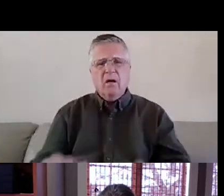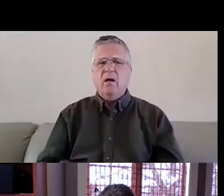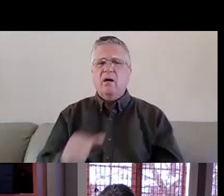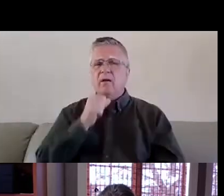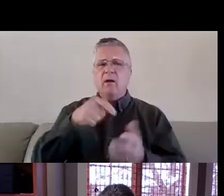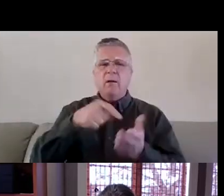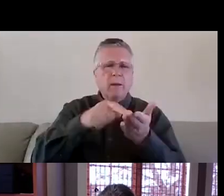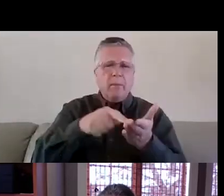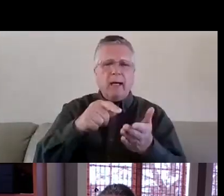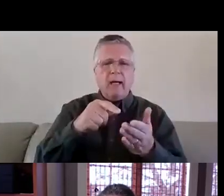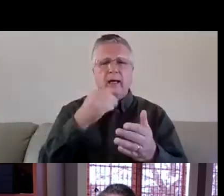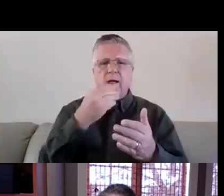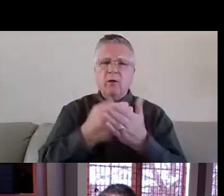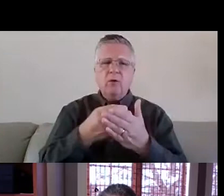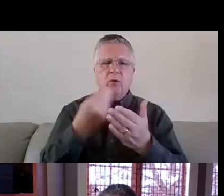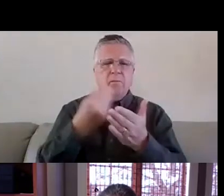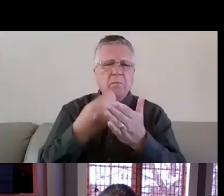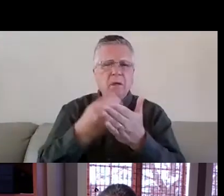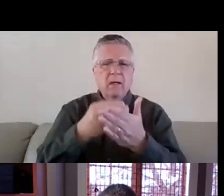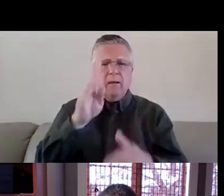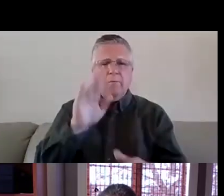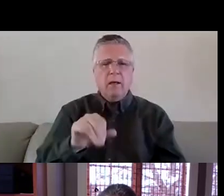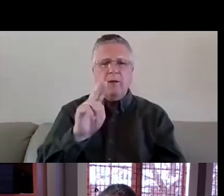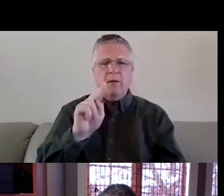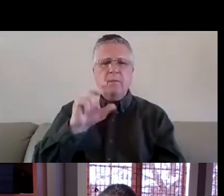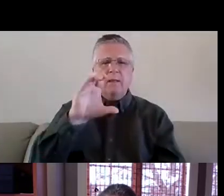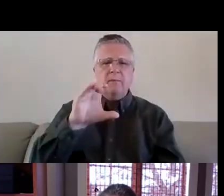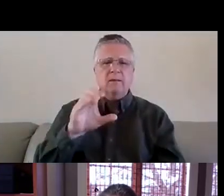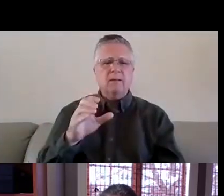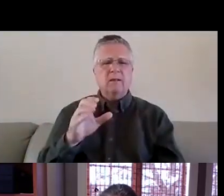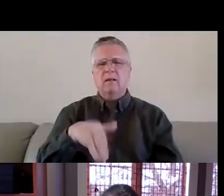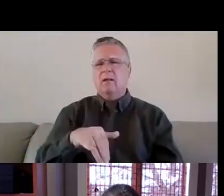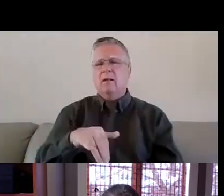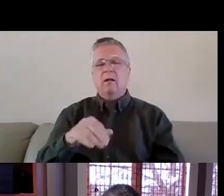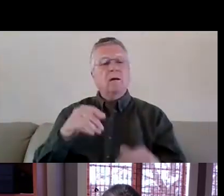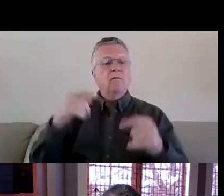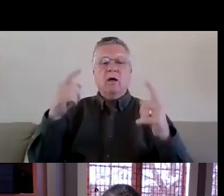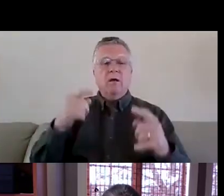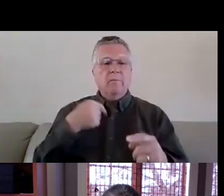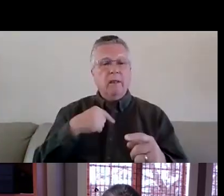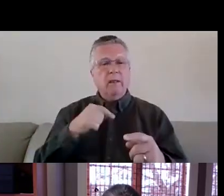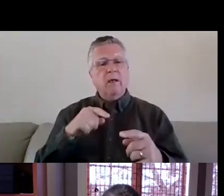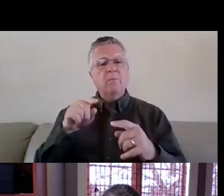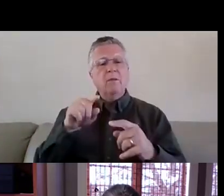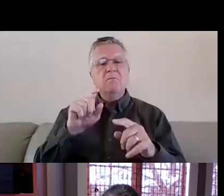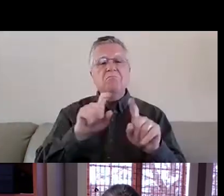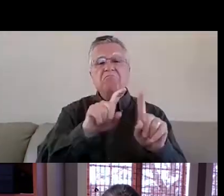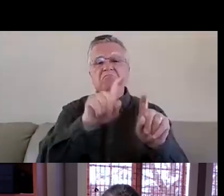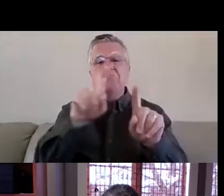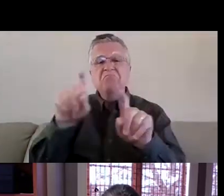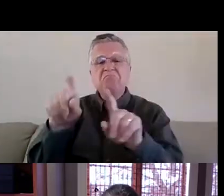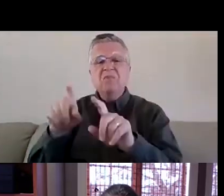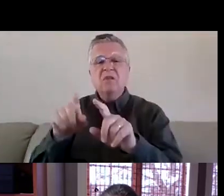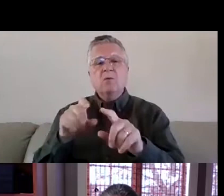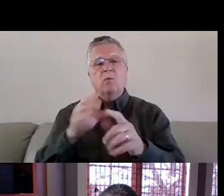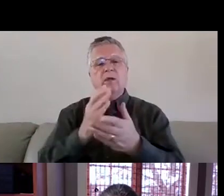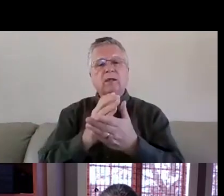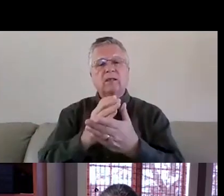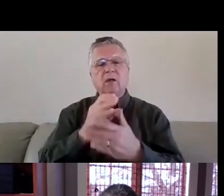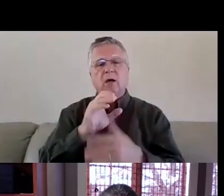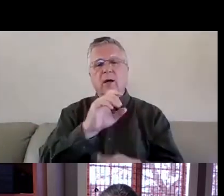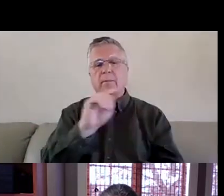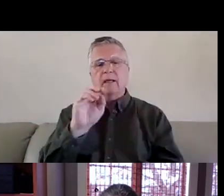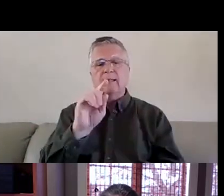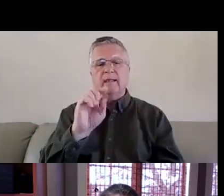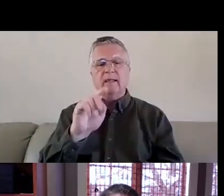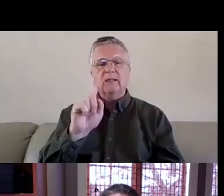by UPMC. Finally, if I have time, I've been canvassing with Stop the Station in East Liberty and